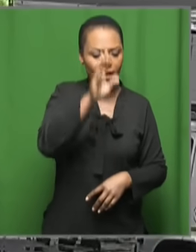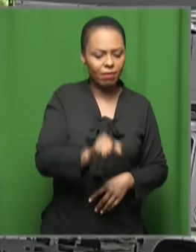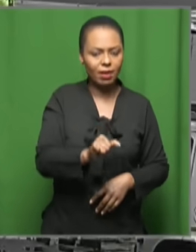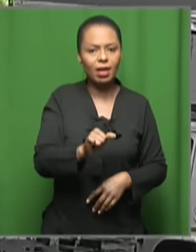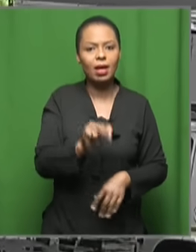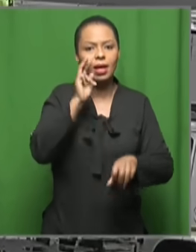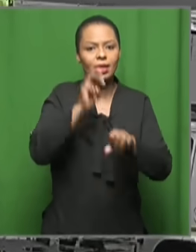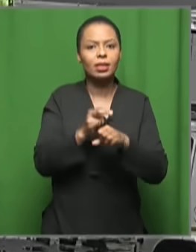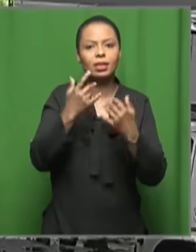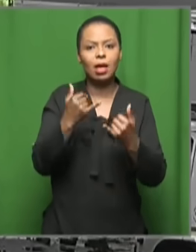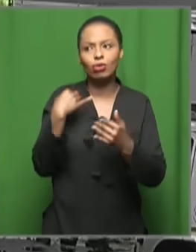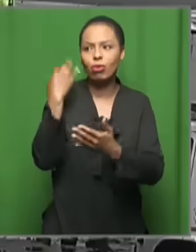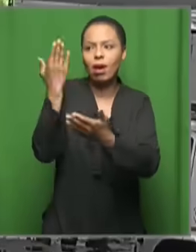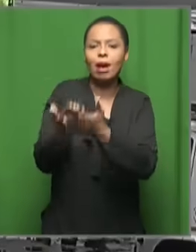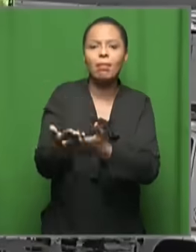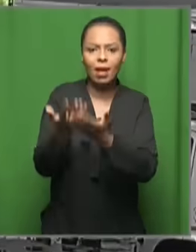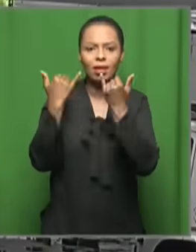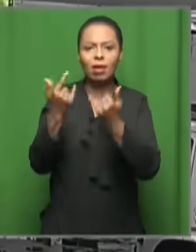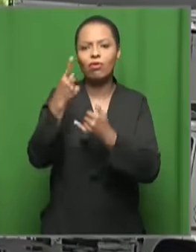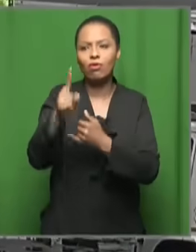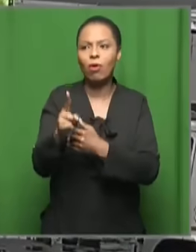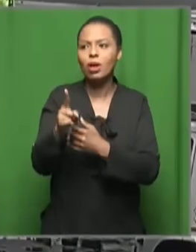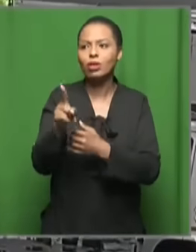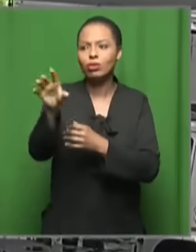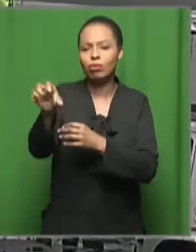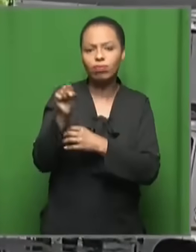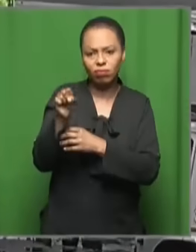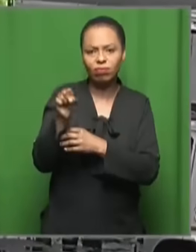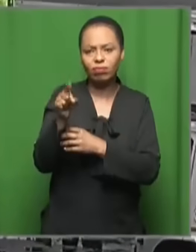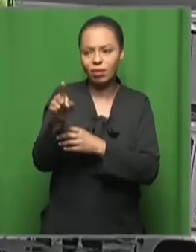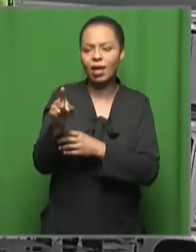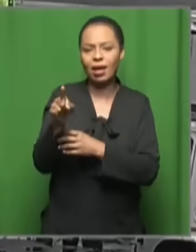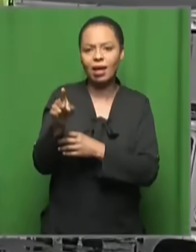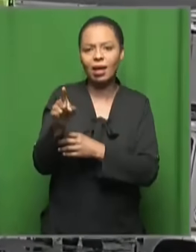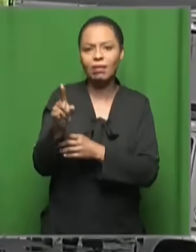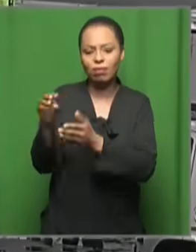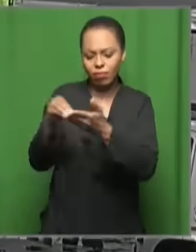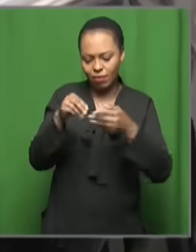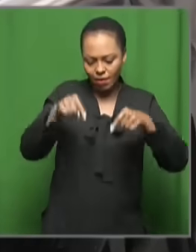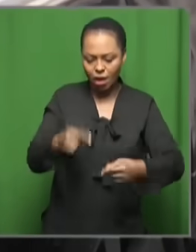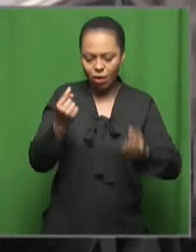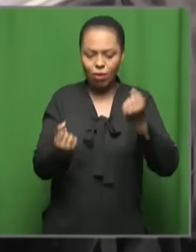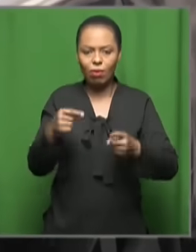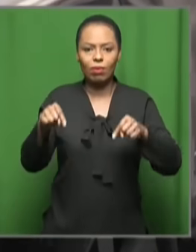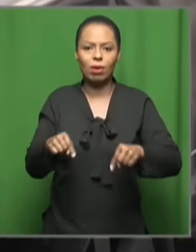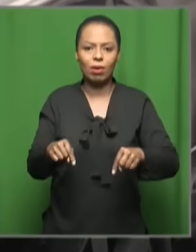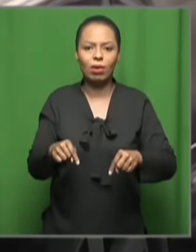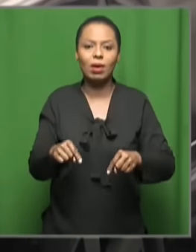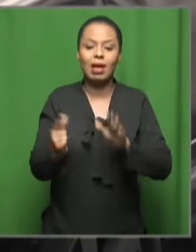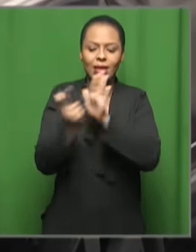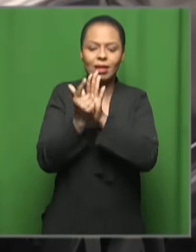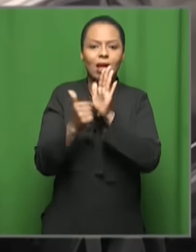the Guptas. Taking your example, Unati, we have to apply for extradition. But it's a legal process, it's a long-term